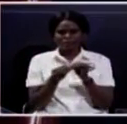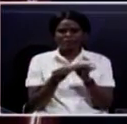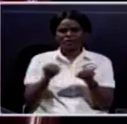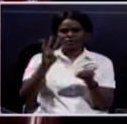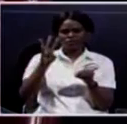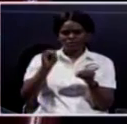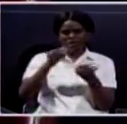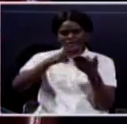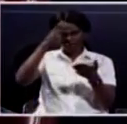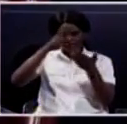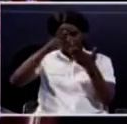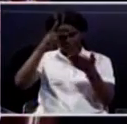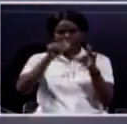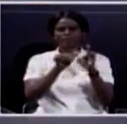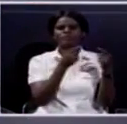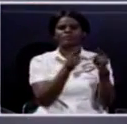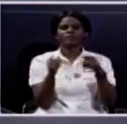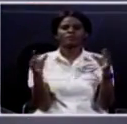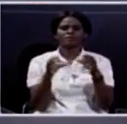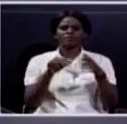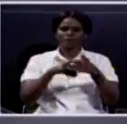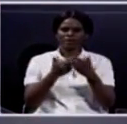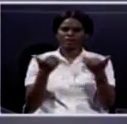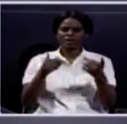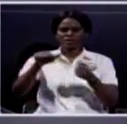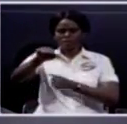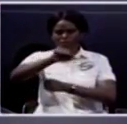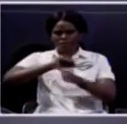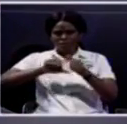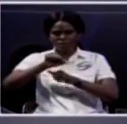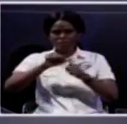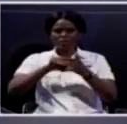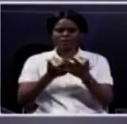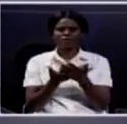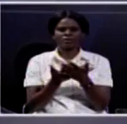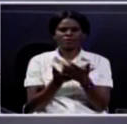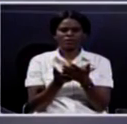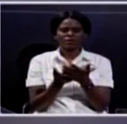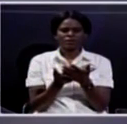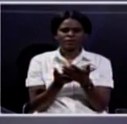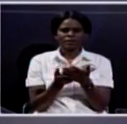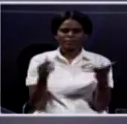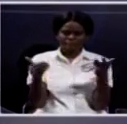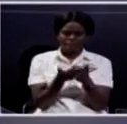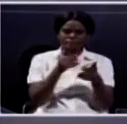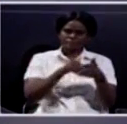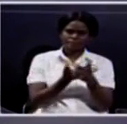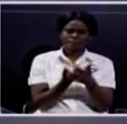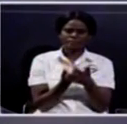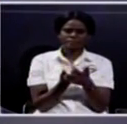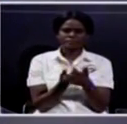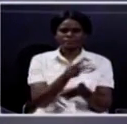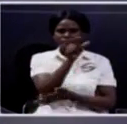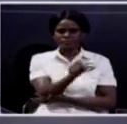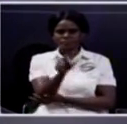40 pupils 50 pupils in the class. And when do you mark the work for the children? When do you do remedial work? When do you do